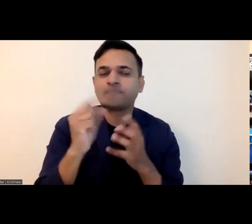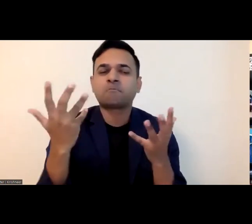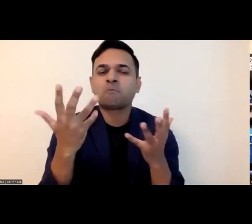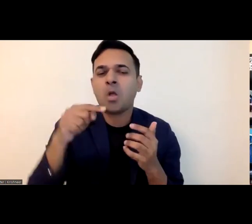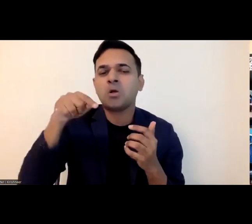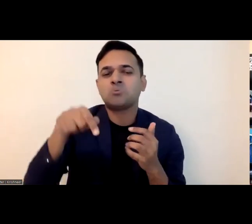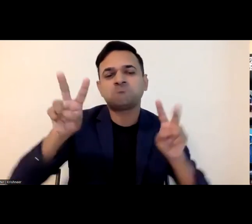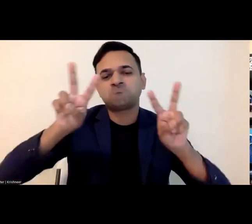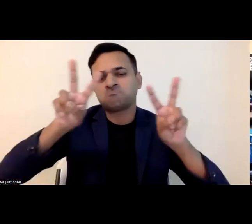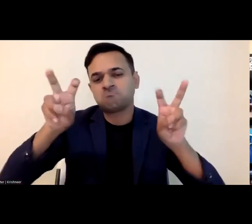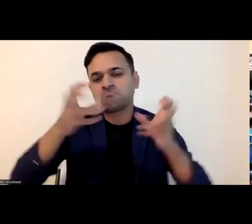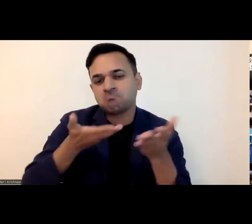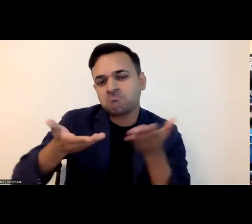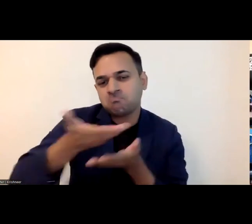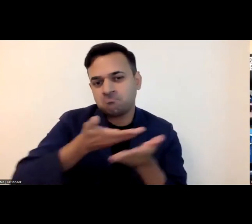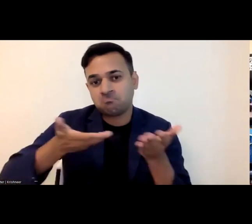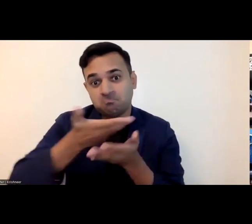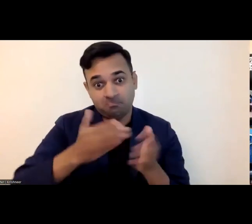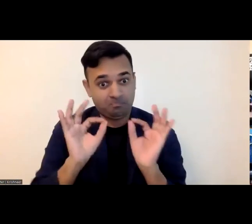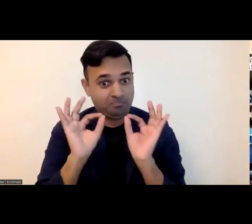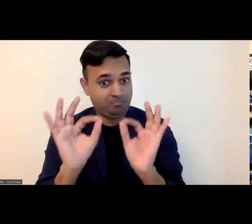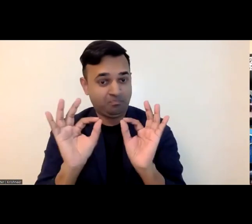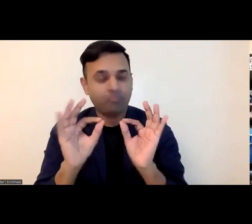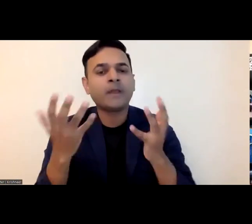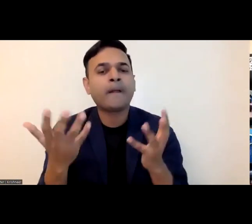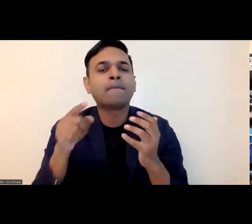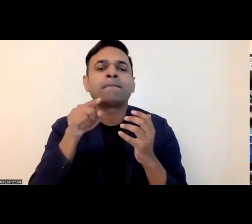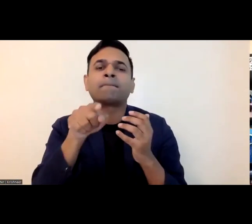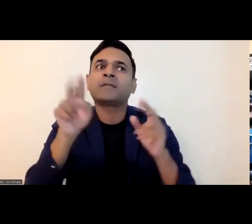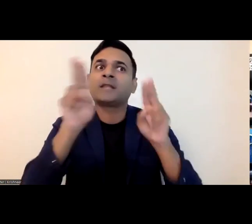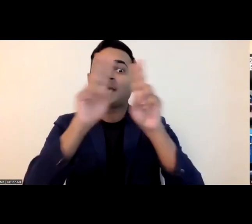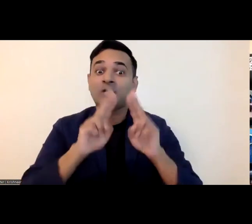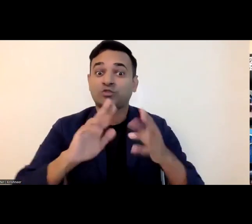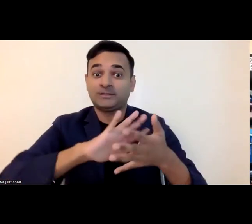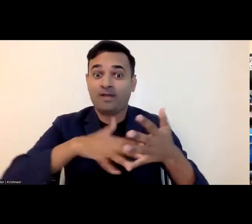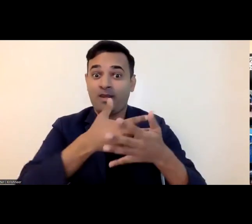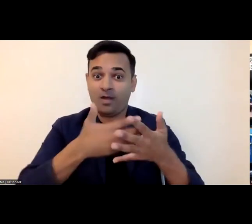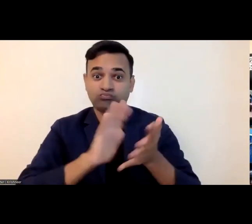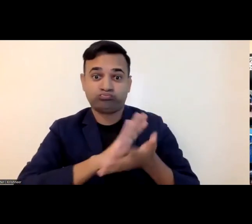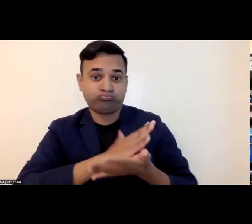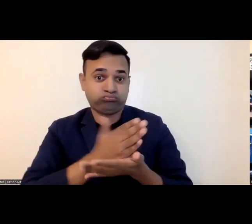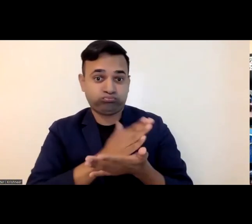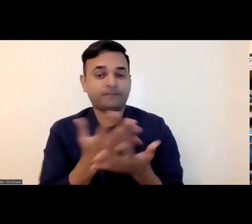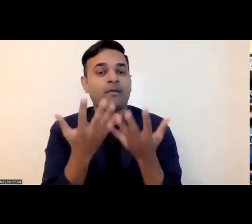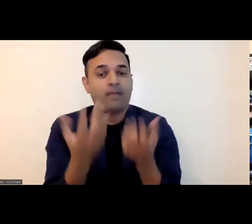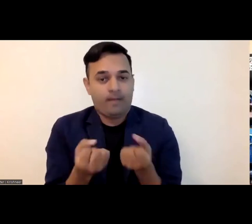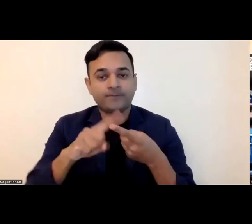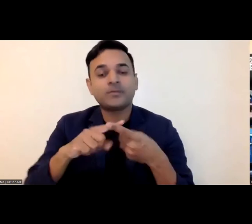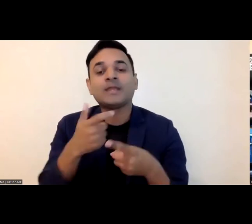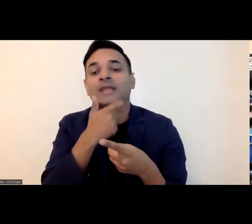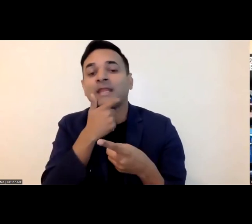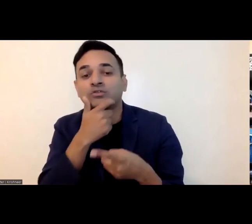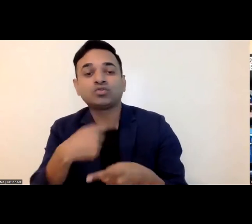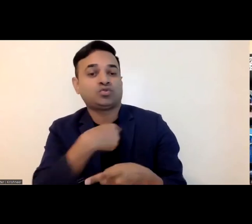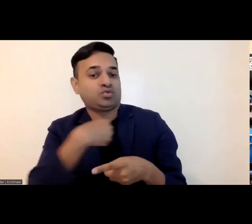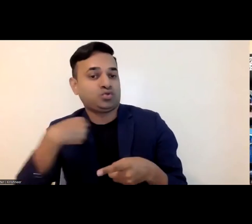screen will enable the captions. If you need captions in a different window, the link is right in the chat box. Please kindly take a